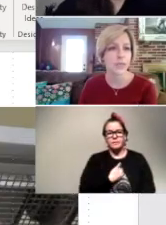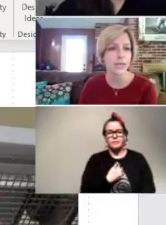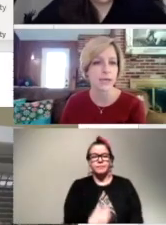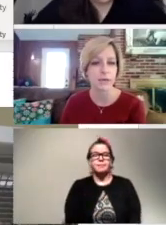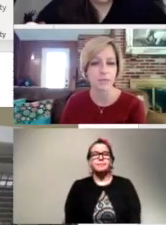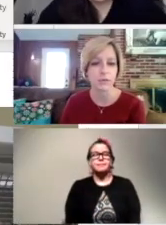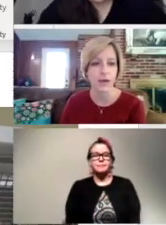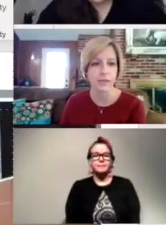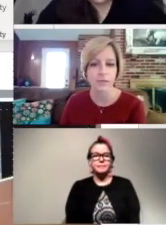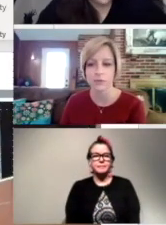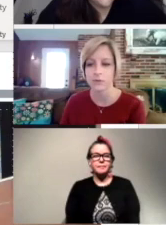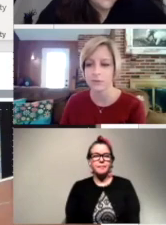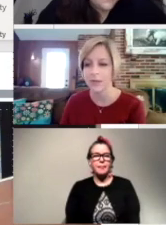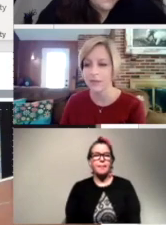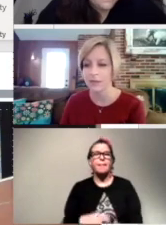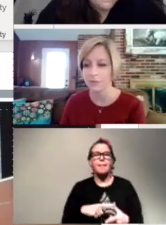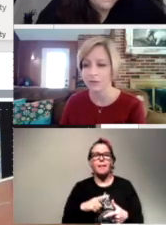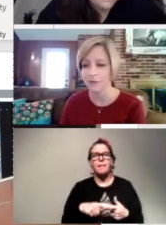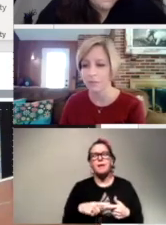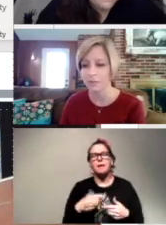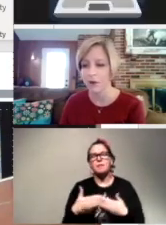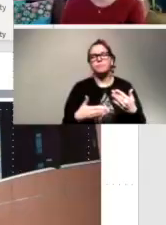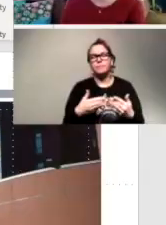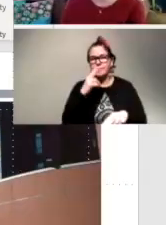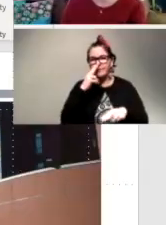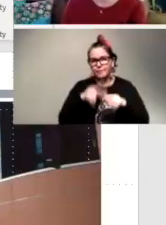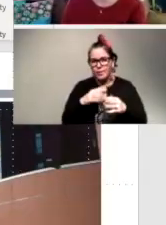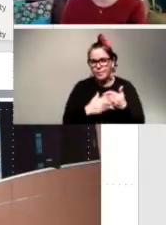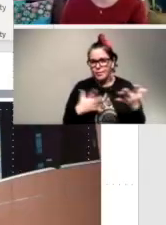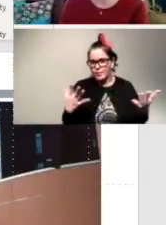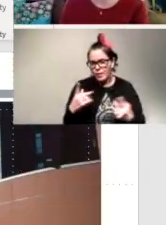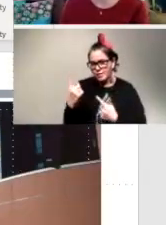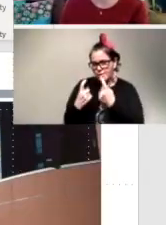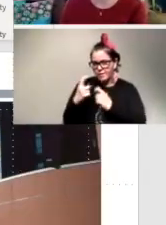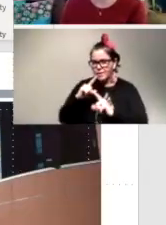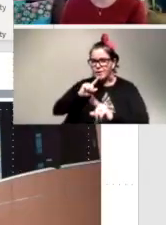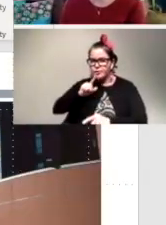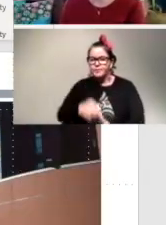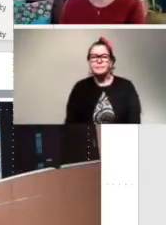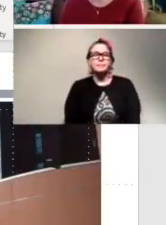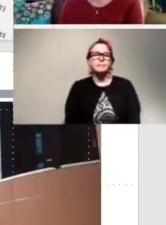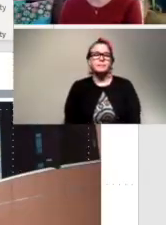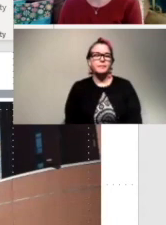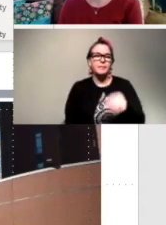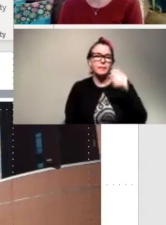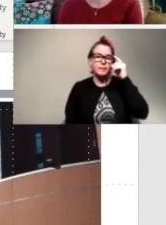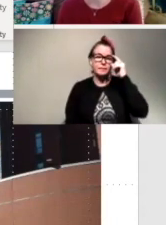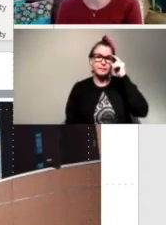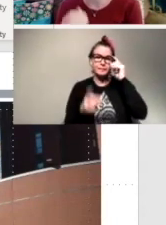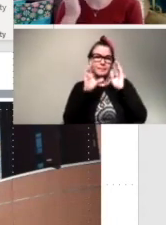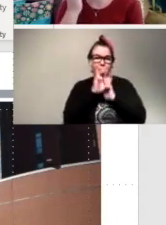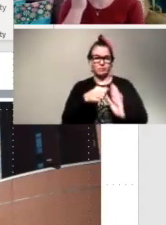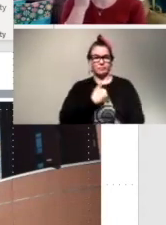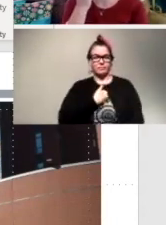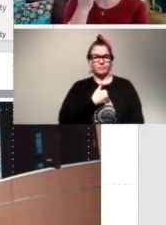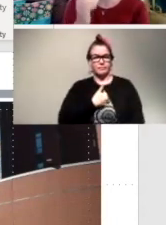we can move on to the really fun part, which is the question and answer part. So this is a picture of me in